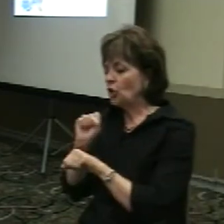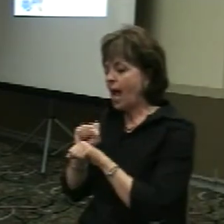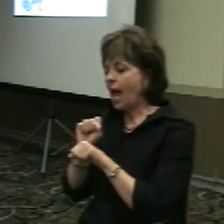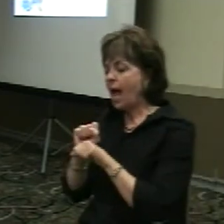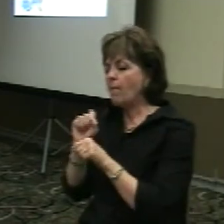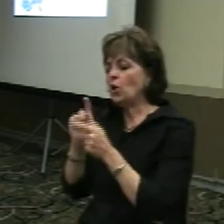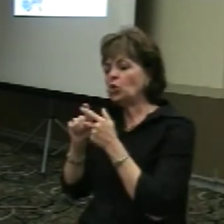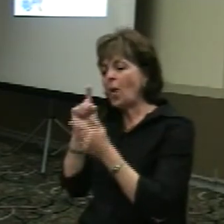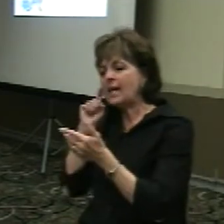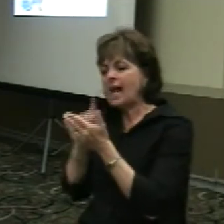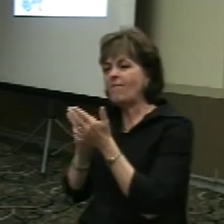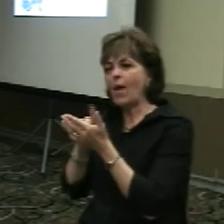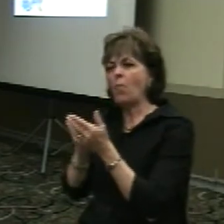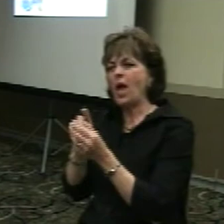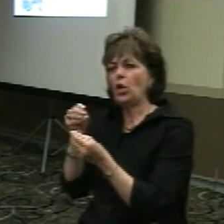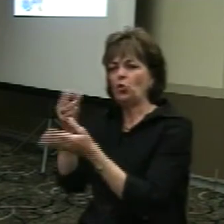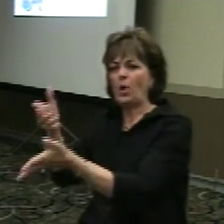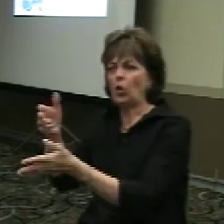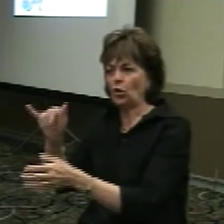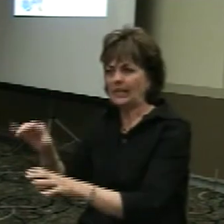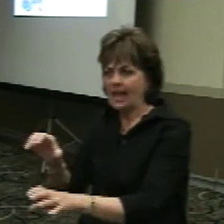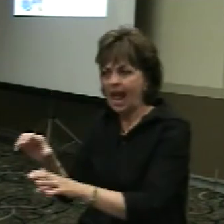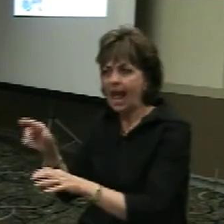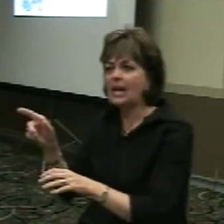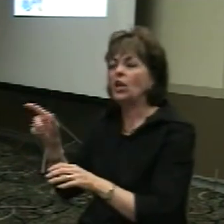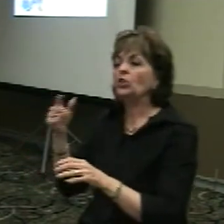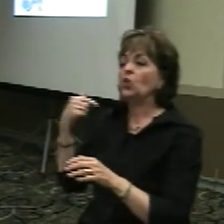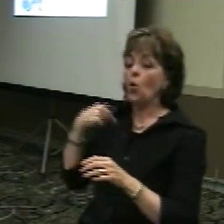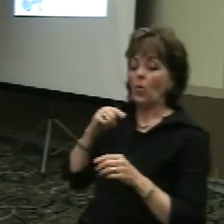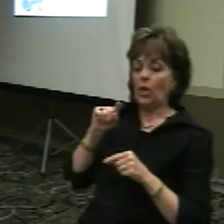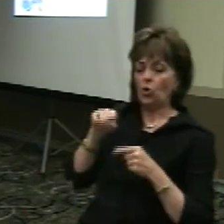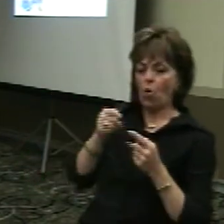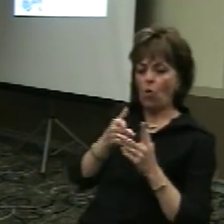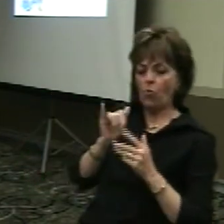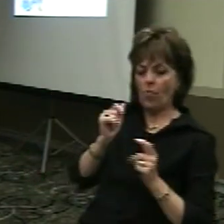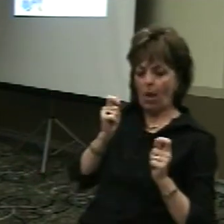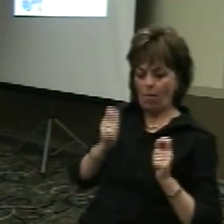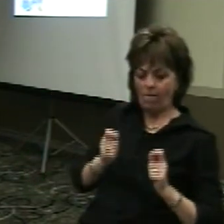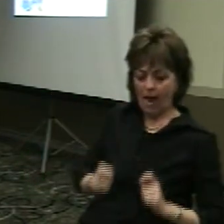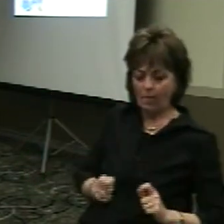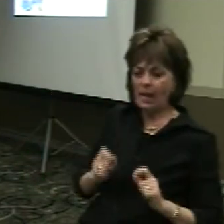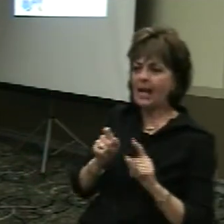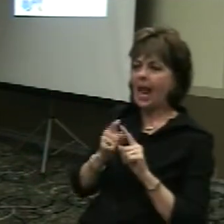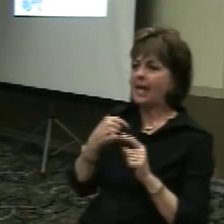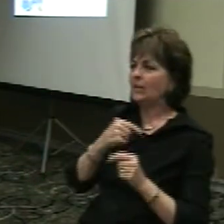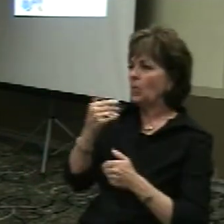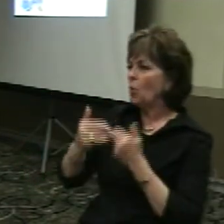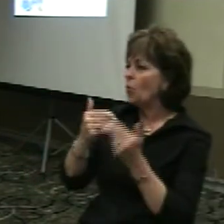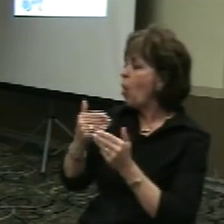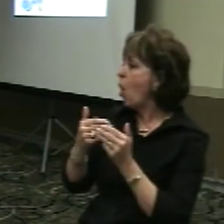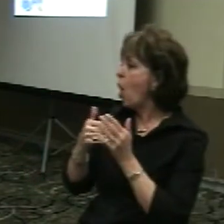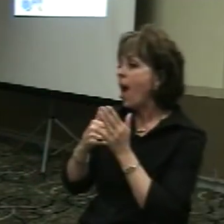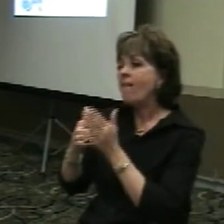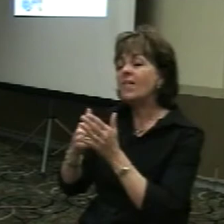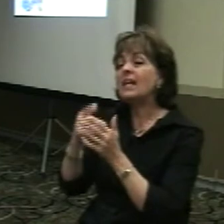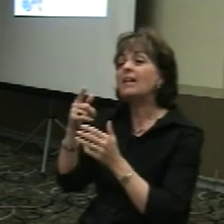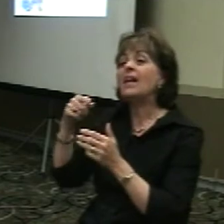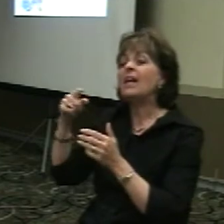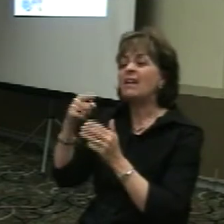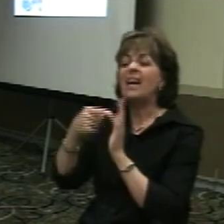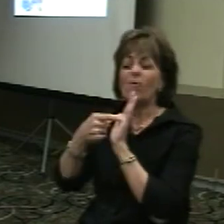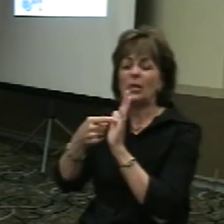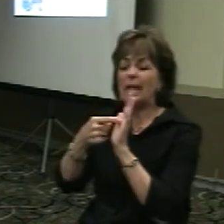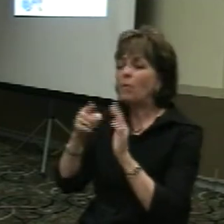take a walk? Can I get some, and actually even begin that process of refinement as we're going through this? Oftentimes, for example, children who don't